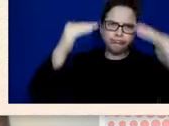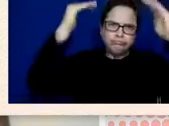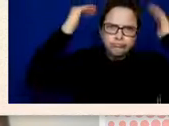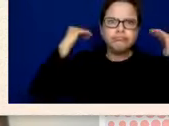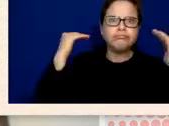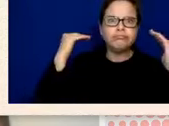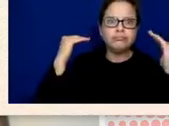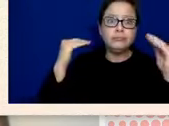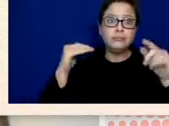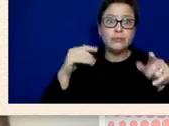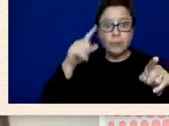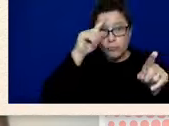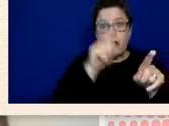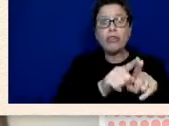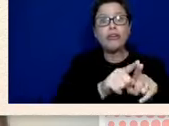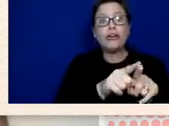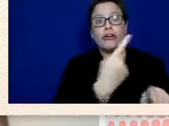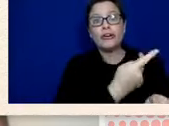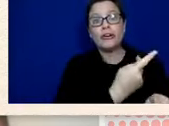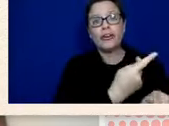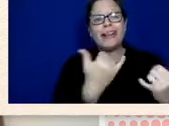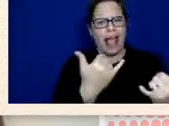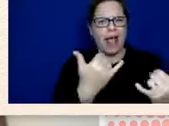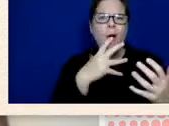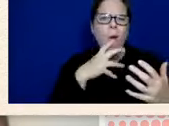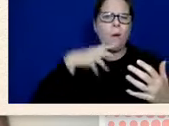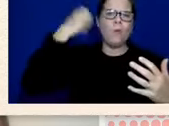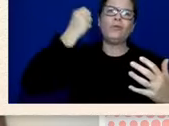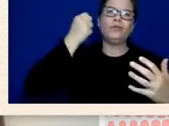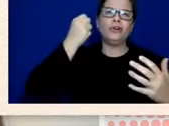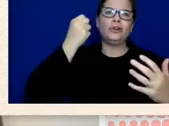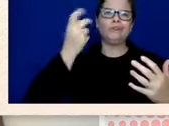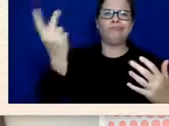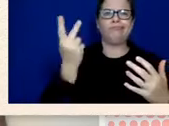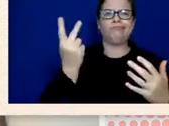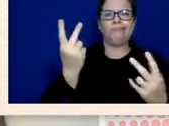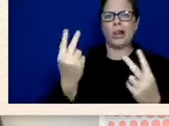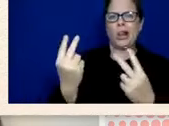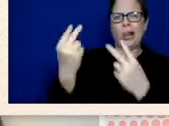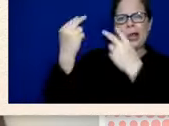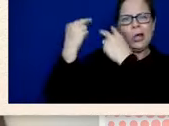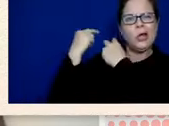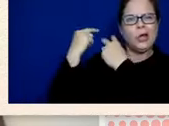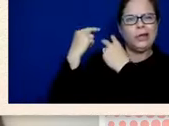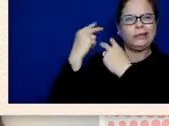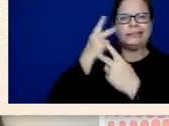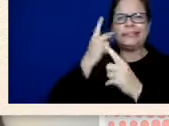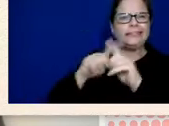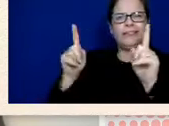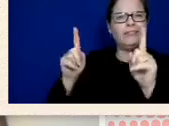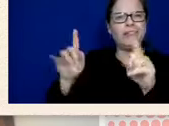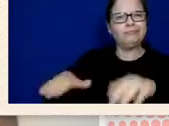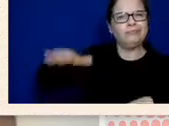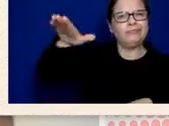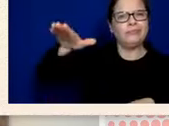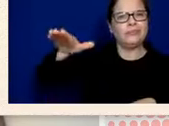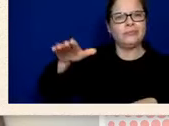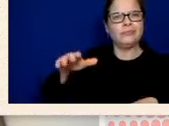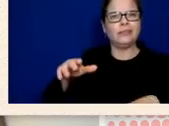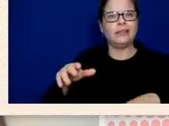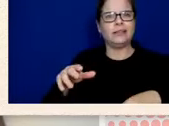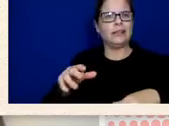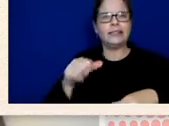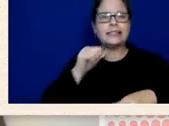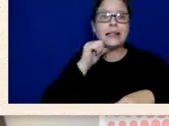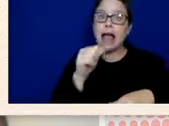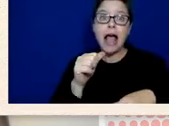I, getting older now is, and looking back into it, yeah, it doesn't make us like doesn't make